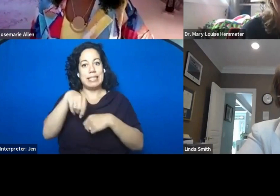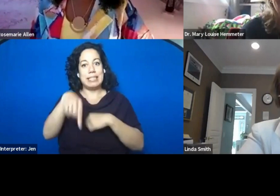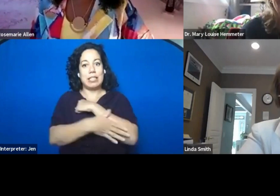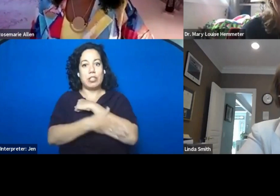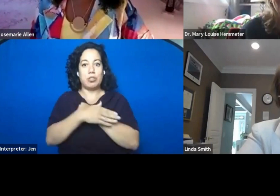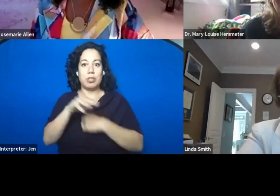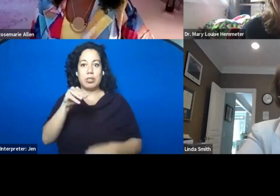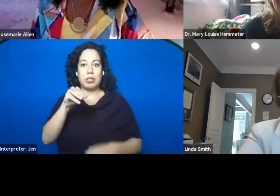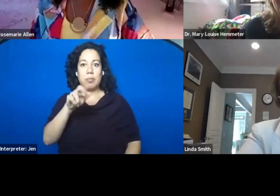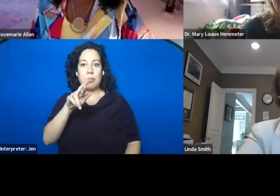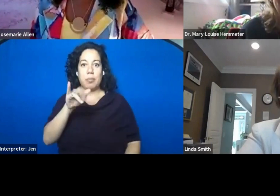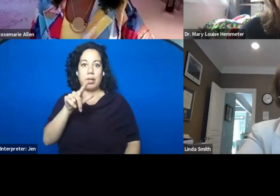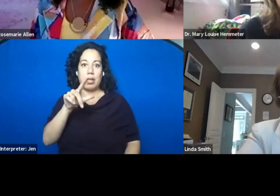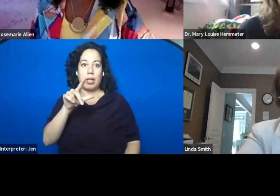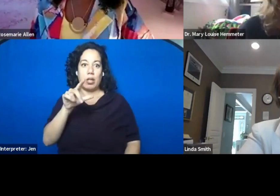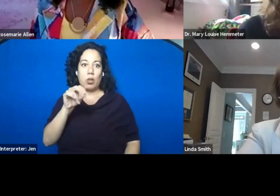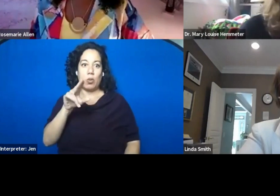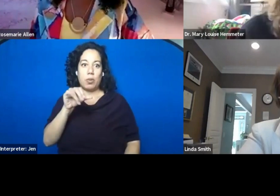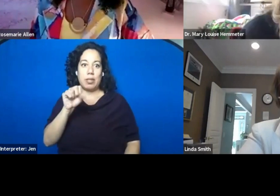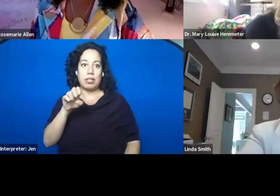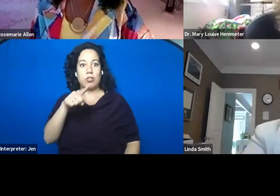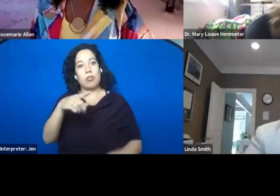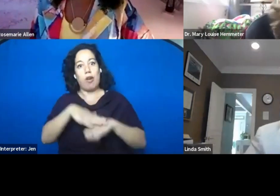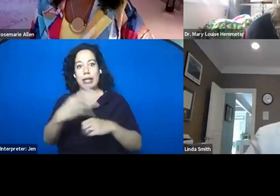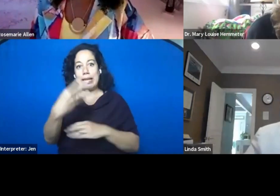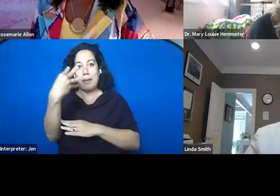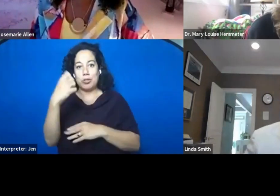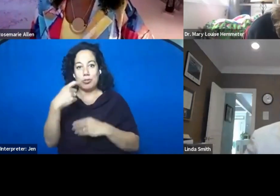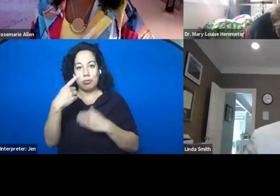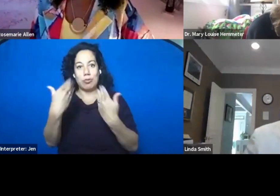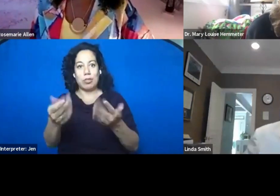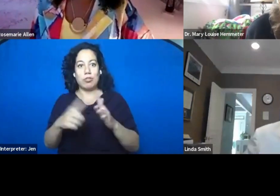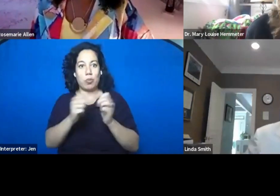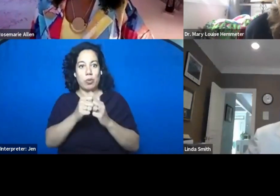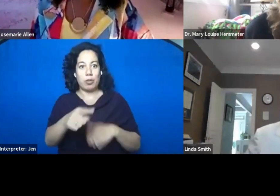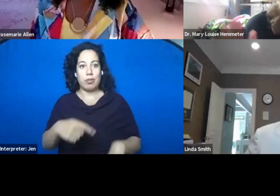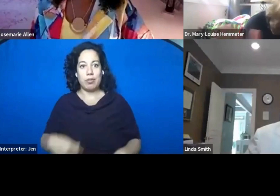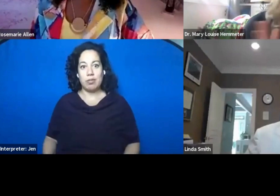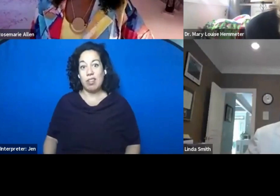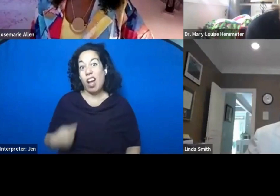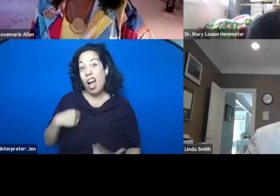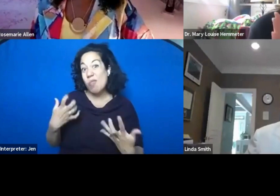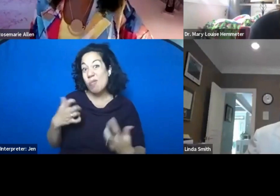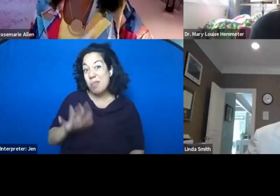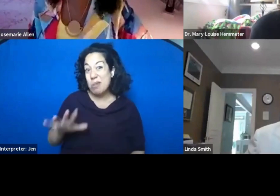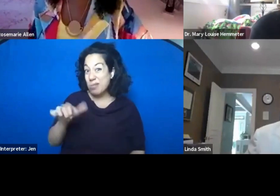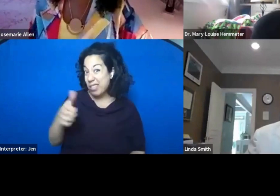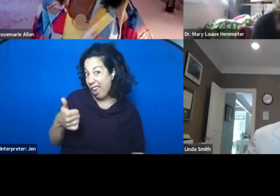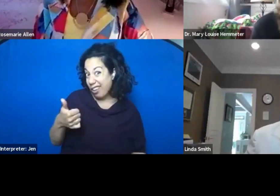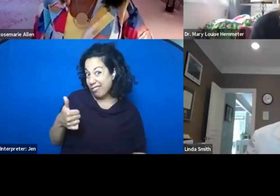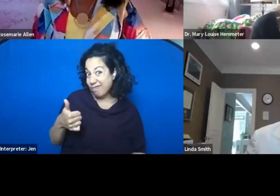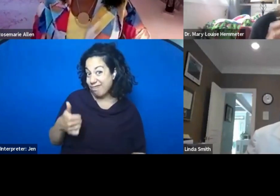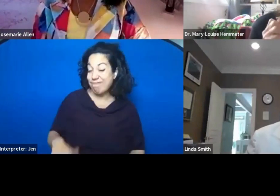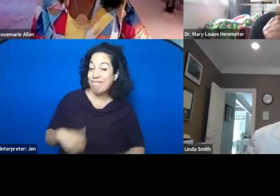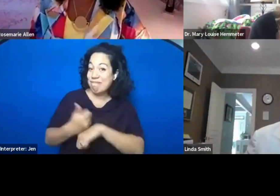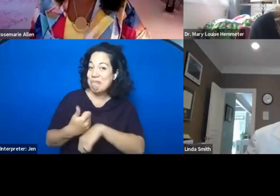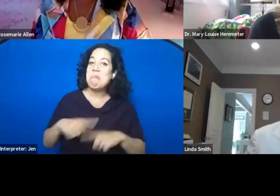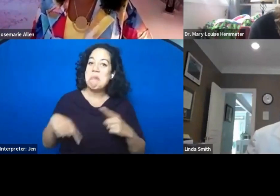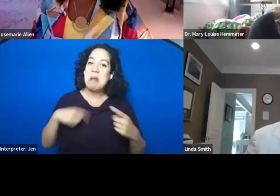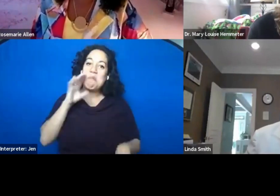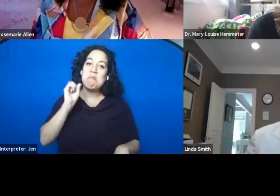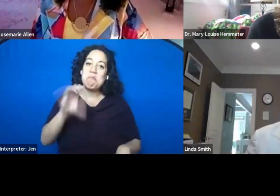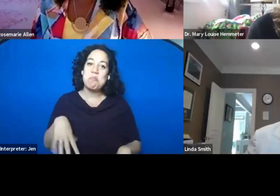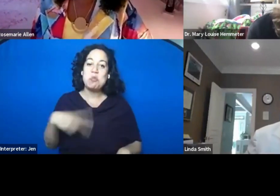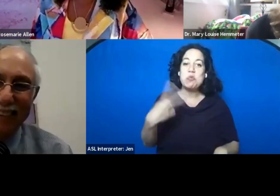on camera, so let's start with you. Okay. Except I want about 10, but I'll say the 2 that